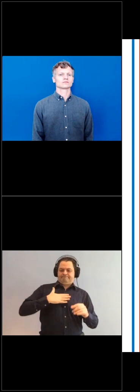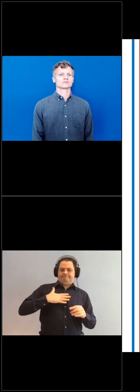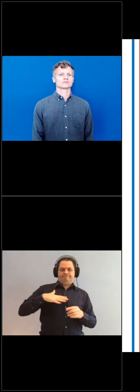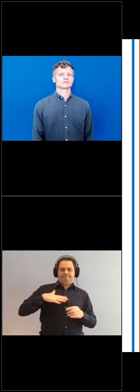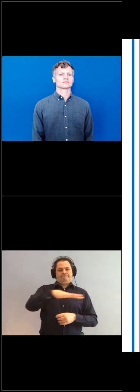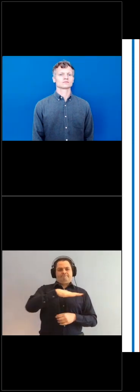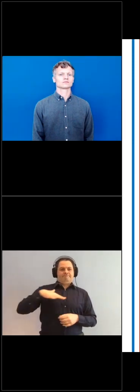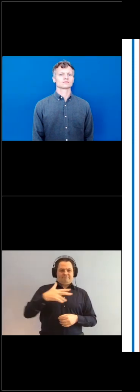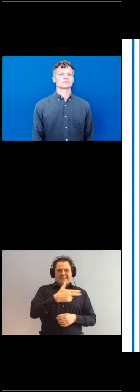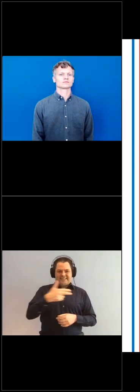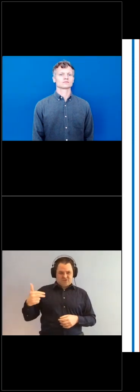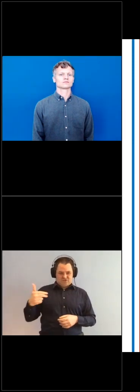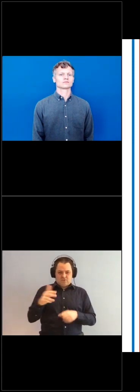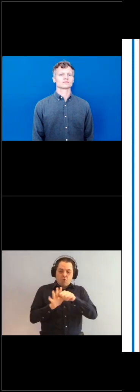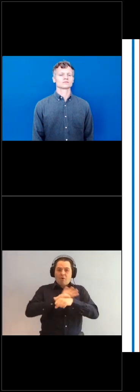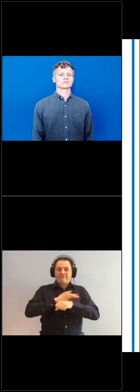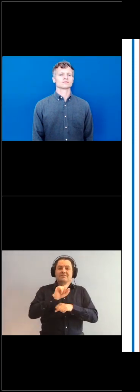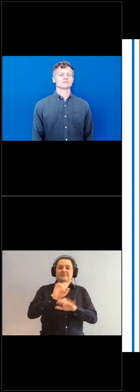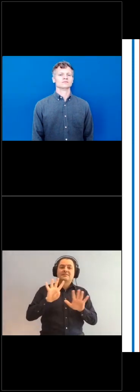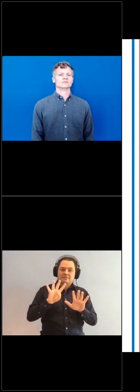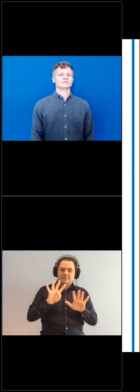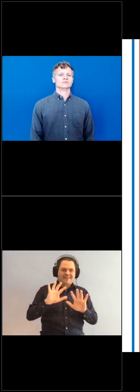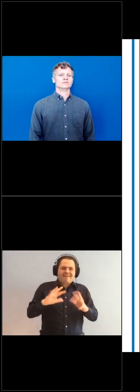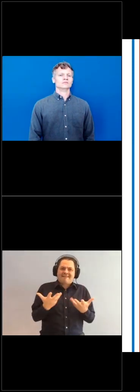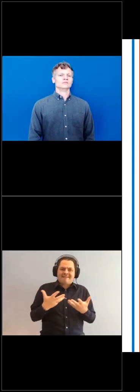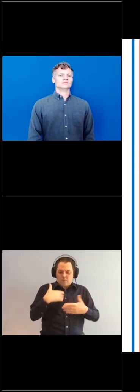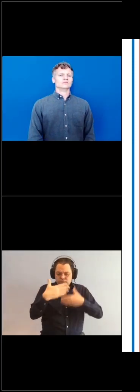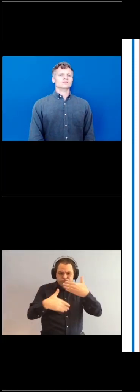to COVID. So